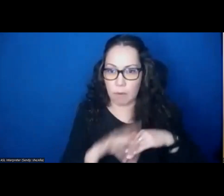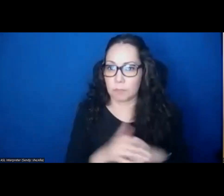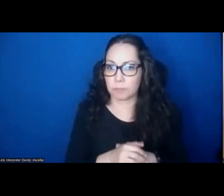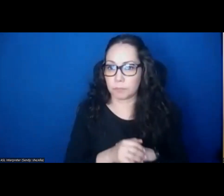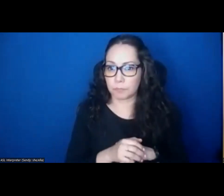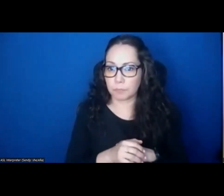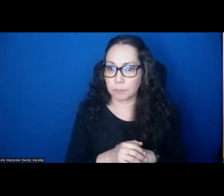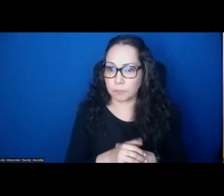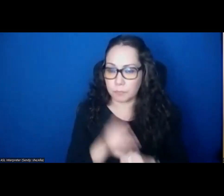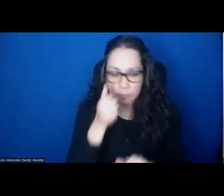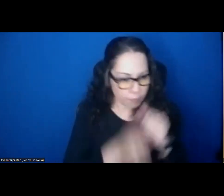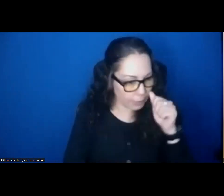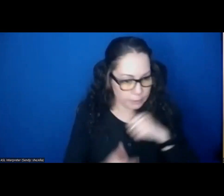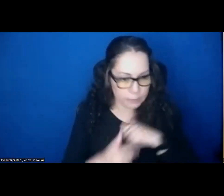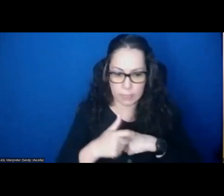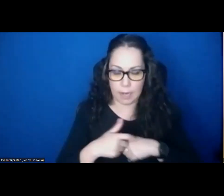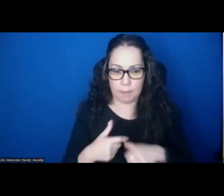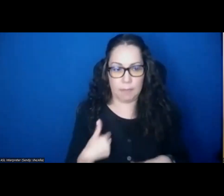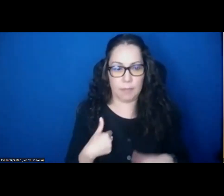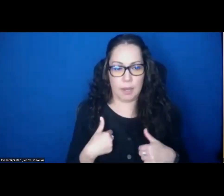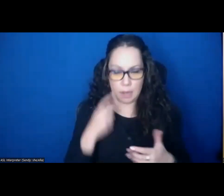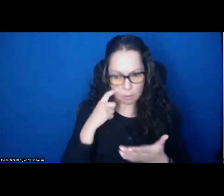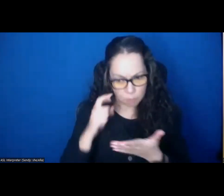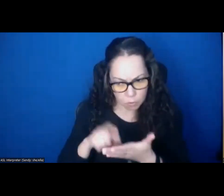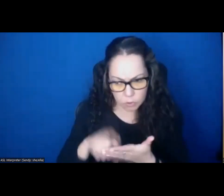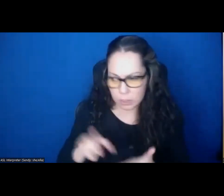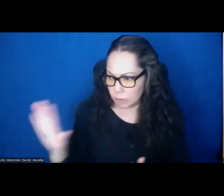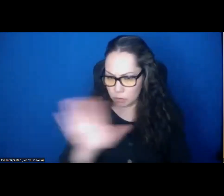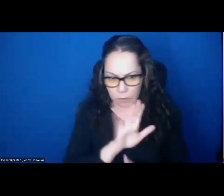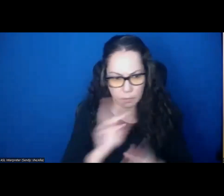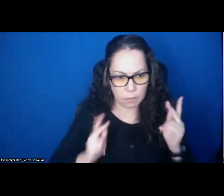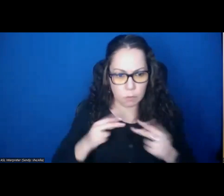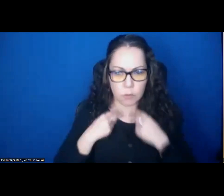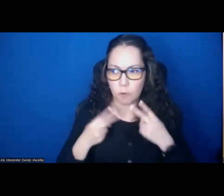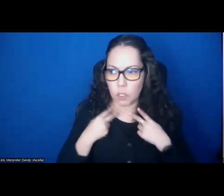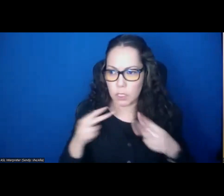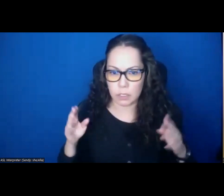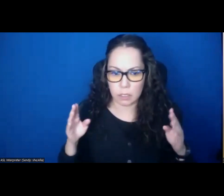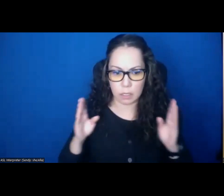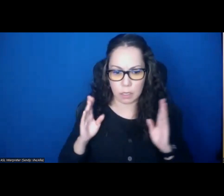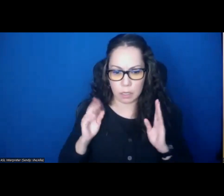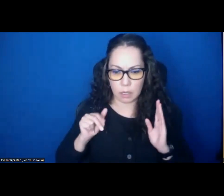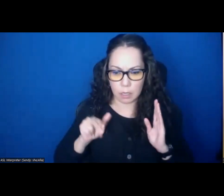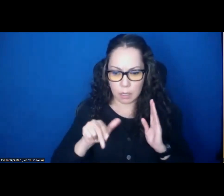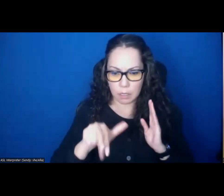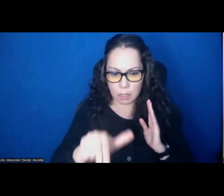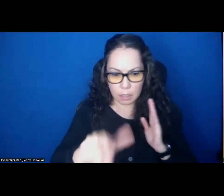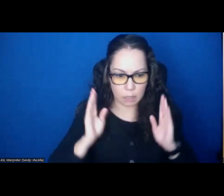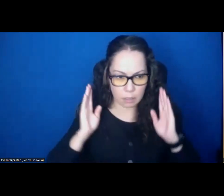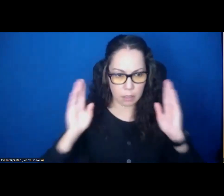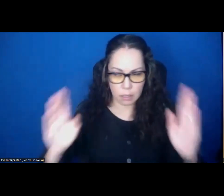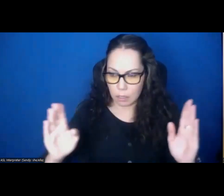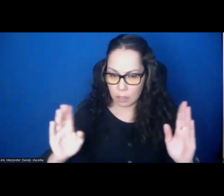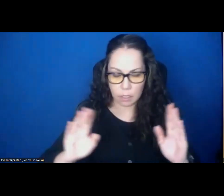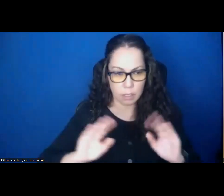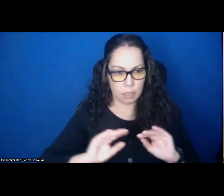With each passing day, I couldn't help but notice that those people's voices initially ringing so clear, they